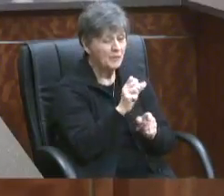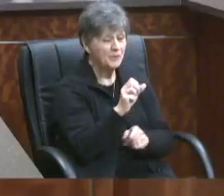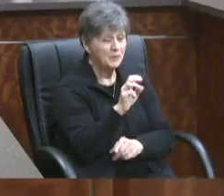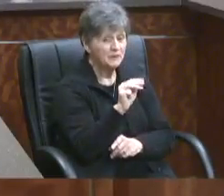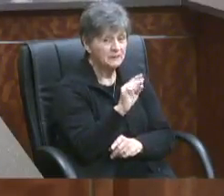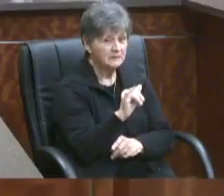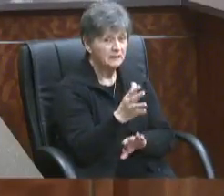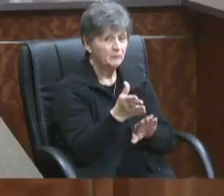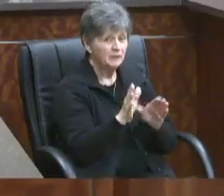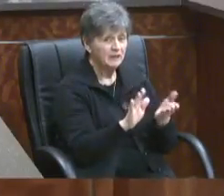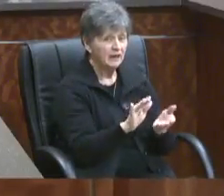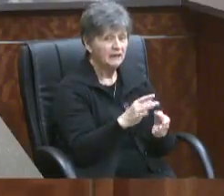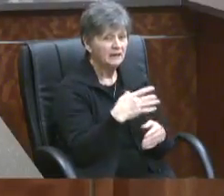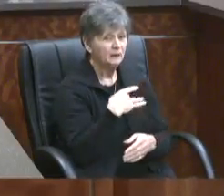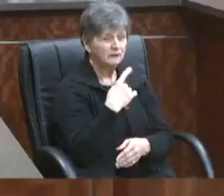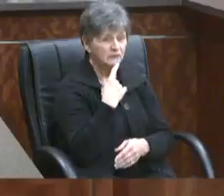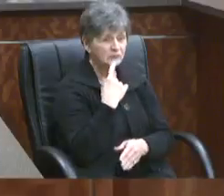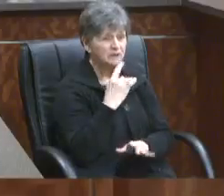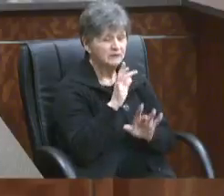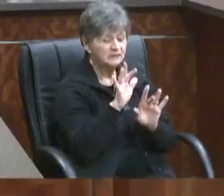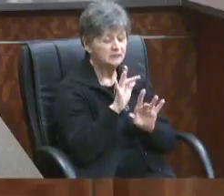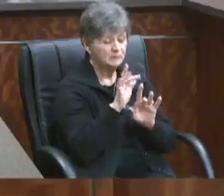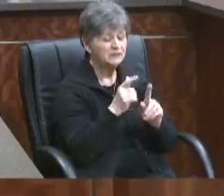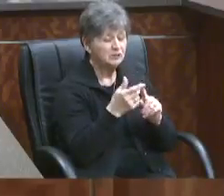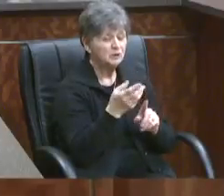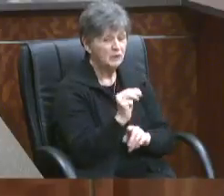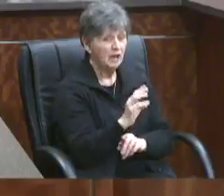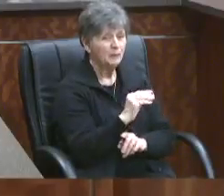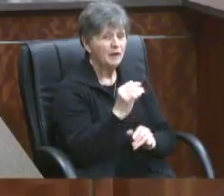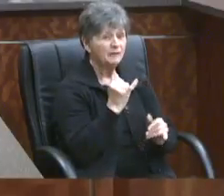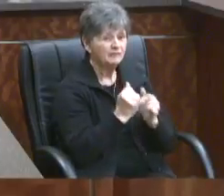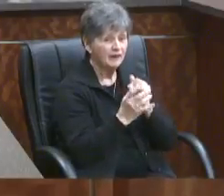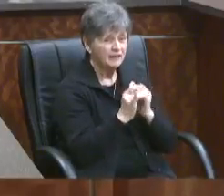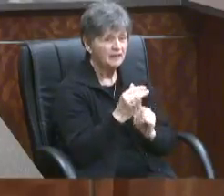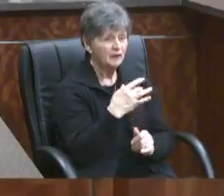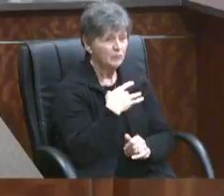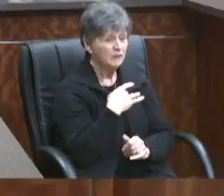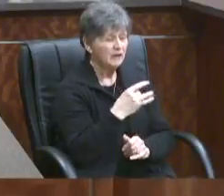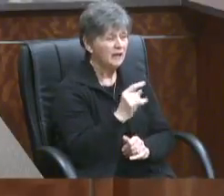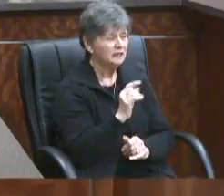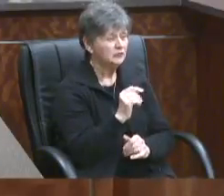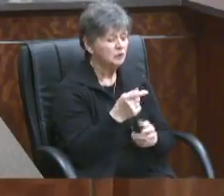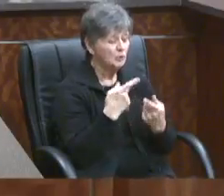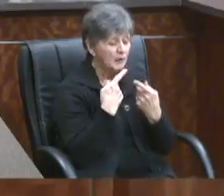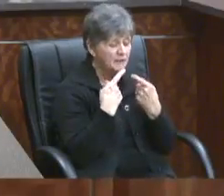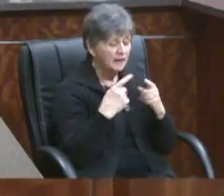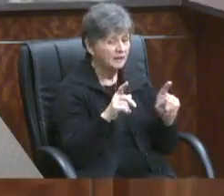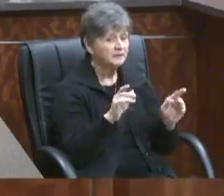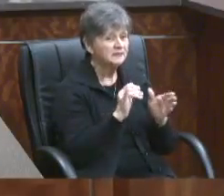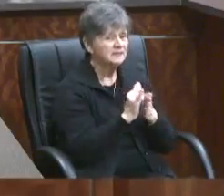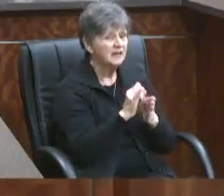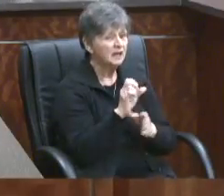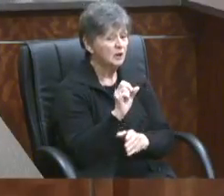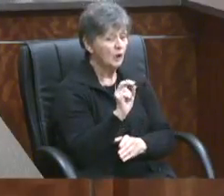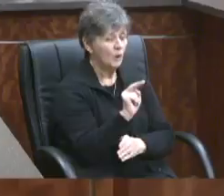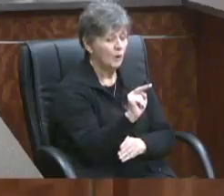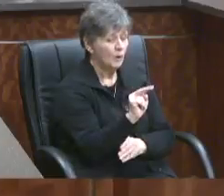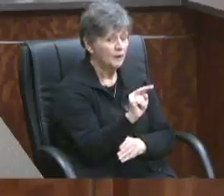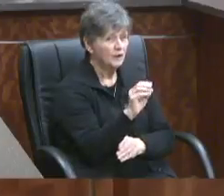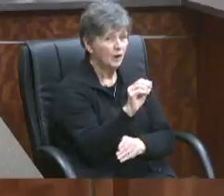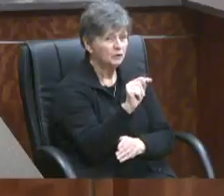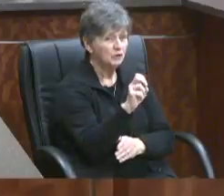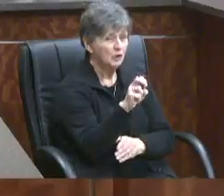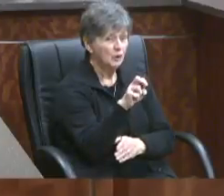to extend my condolences to them. And finally, I'd like to announce, Mr. President, that on